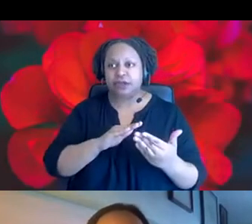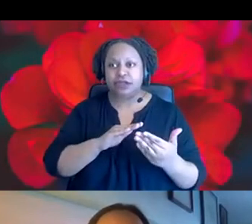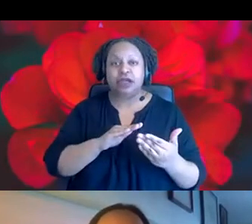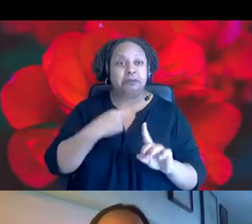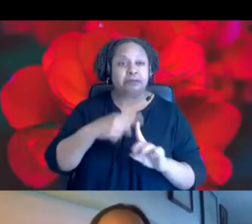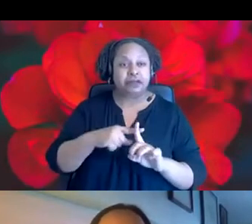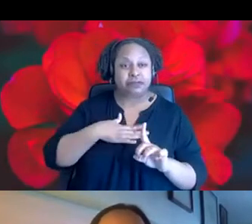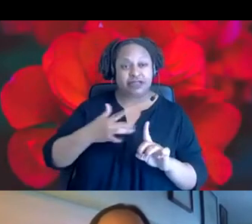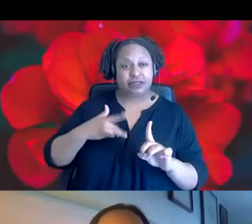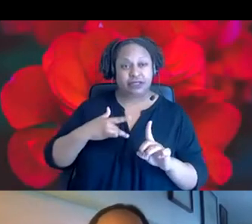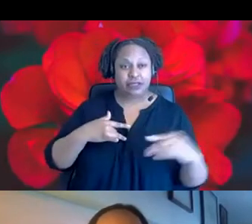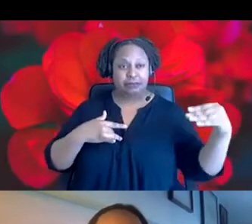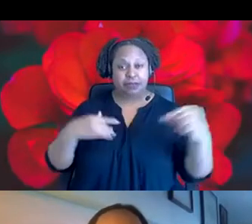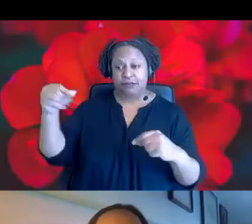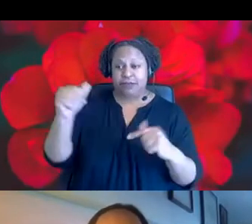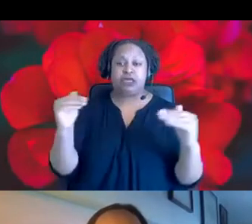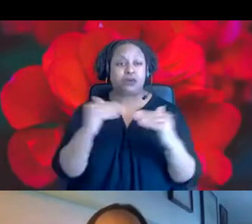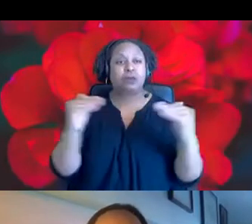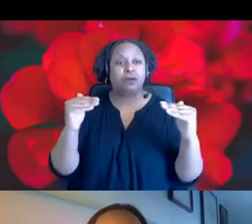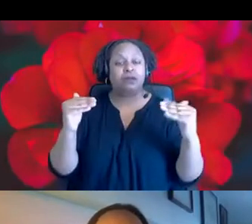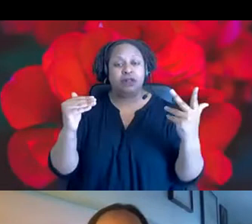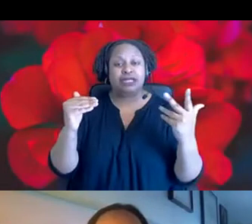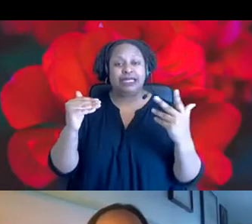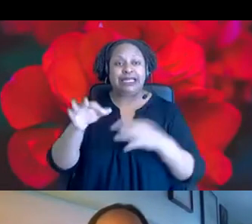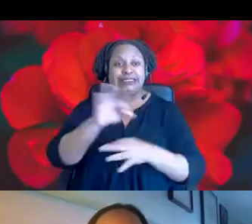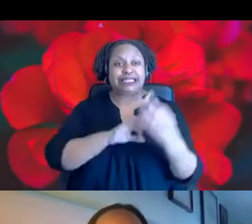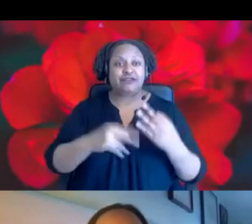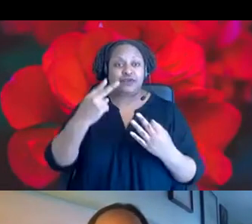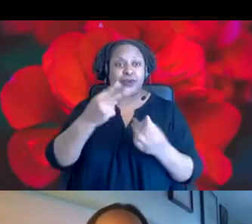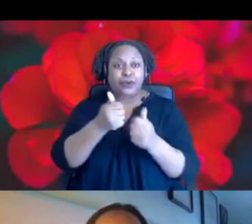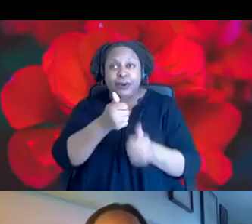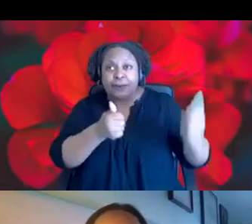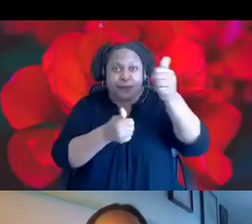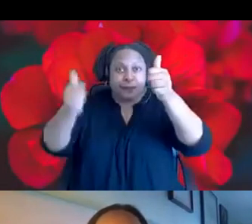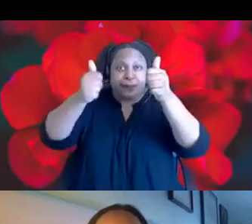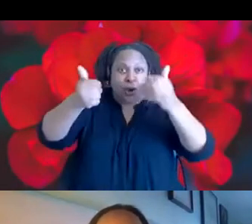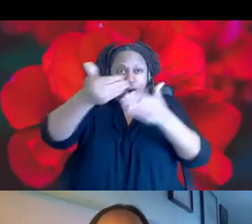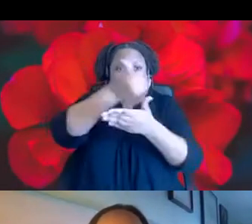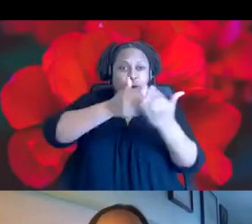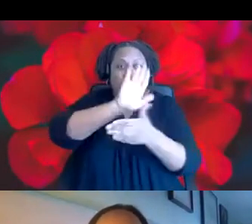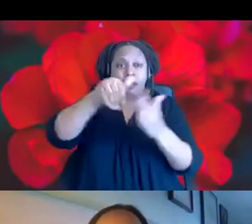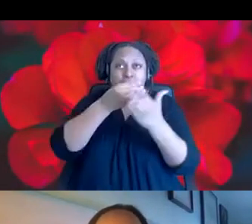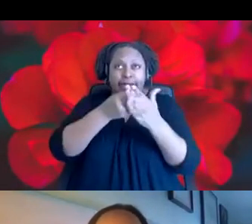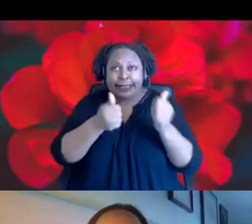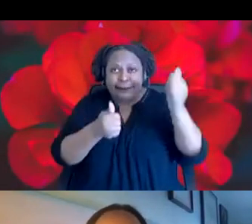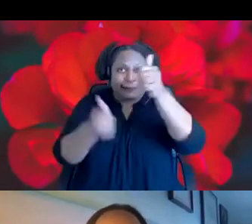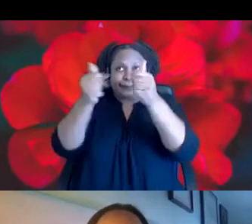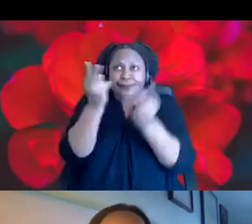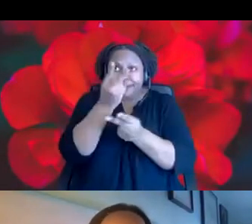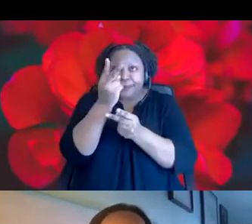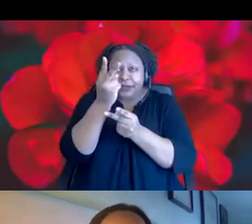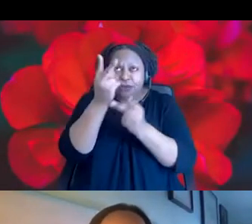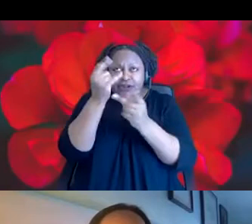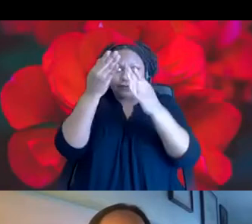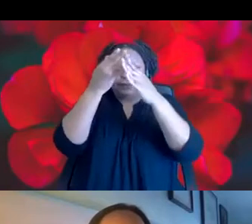equally. So instead of putting like two people at the top of a company who make all the bucks, what if that were shared more